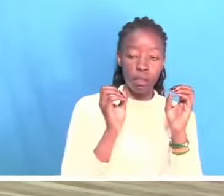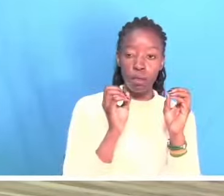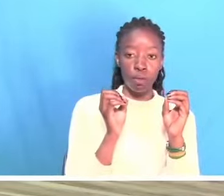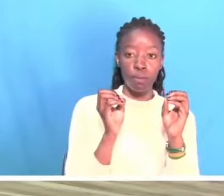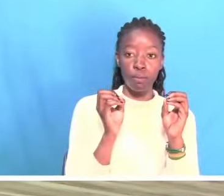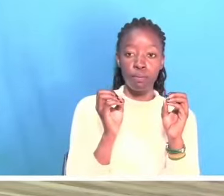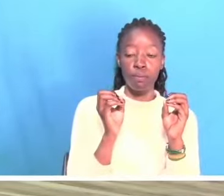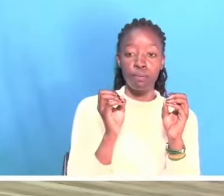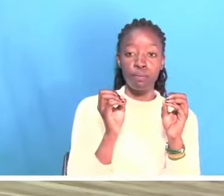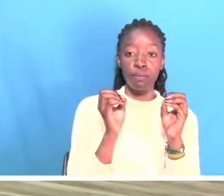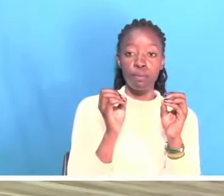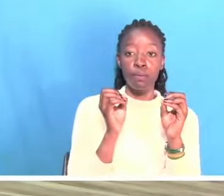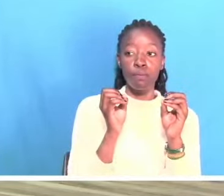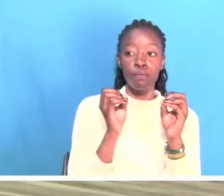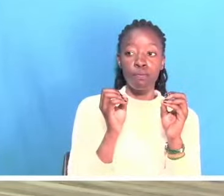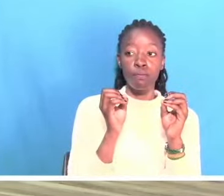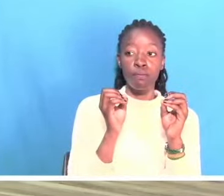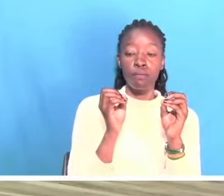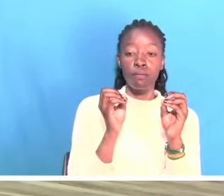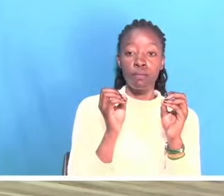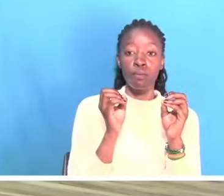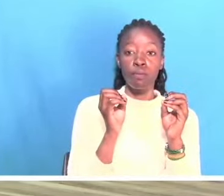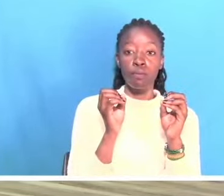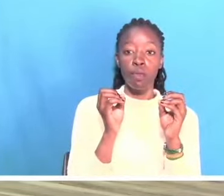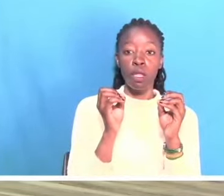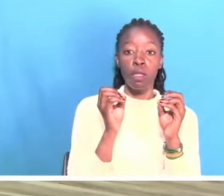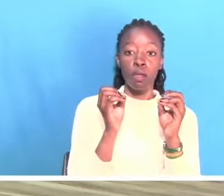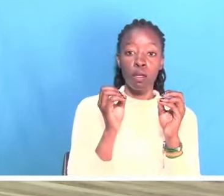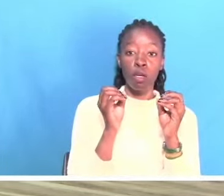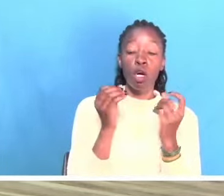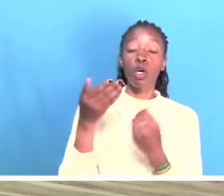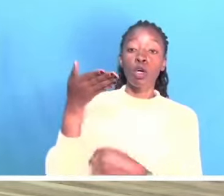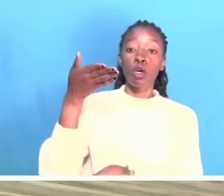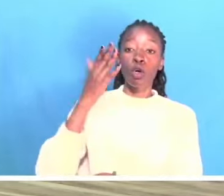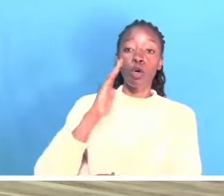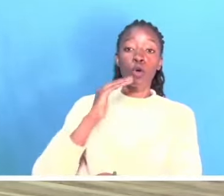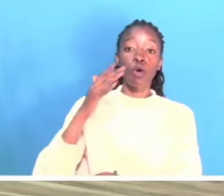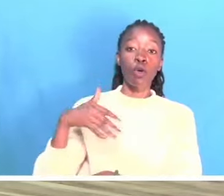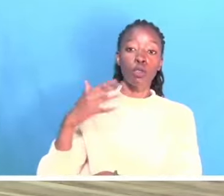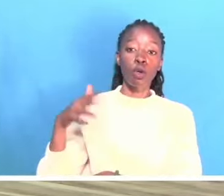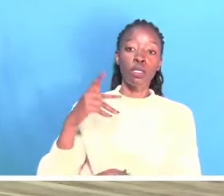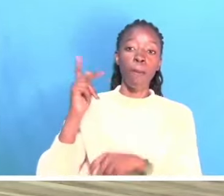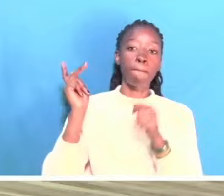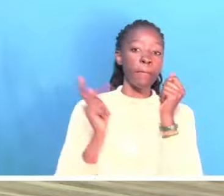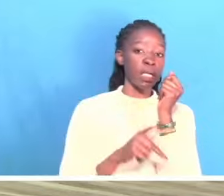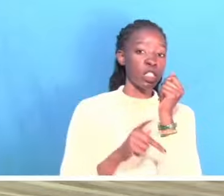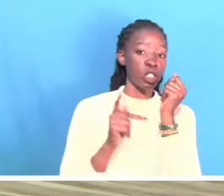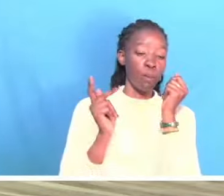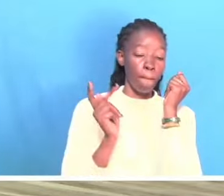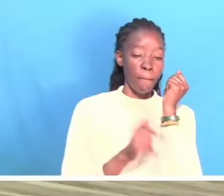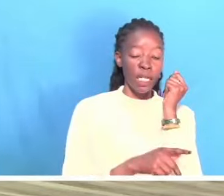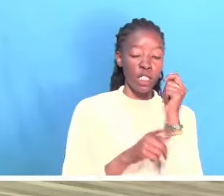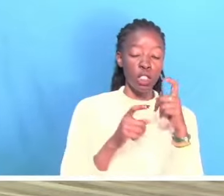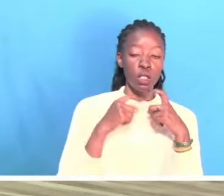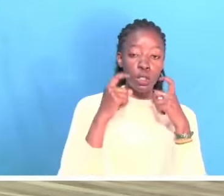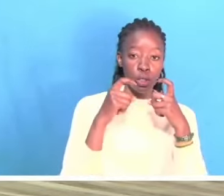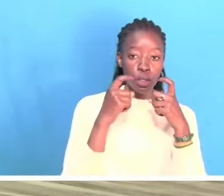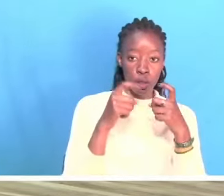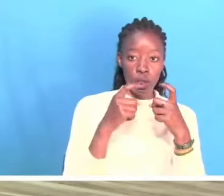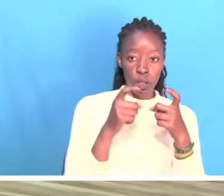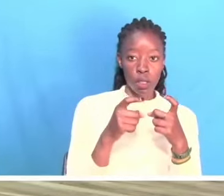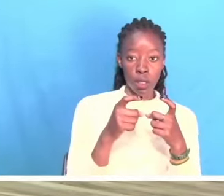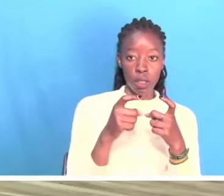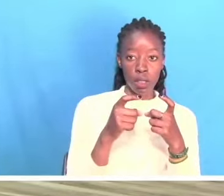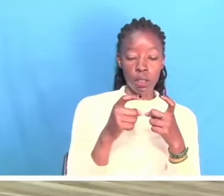word. But he will not allow sin to go unpunished. He still remains the God of the Jews who shall not